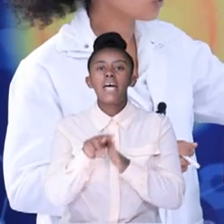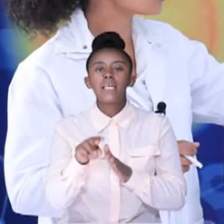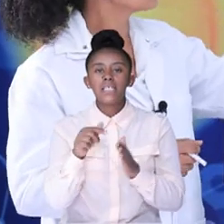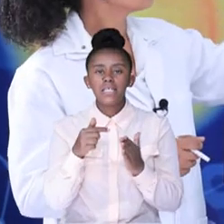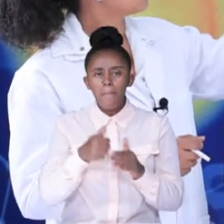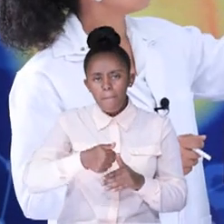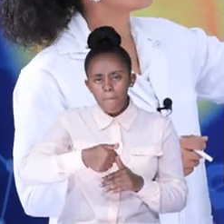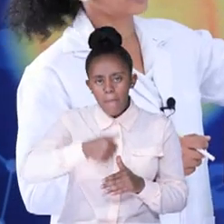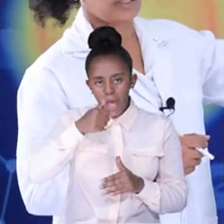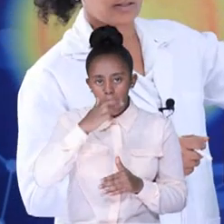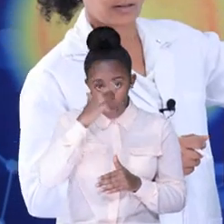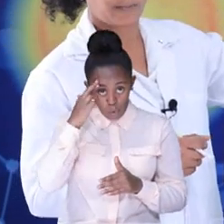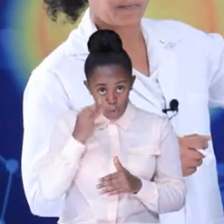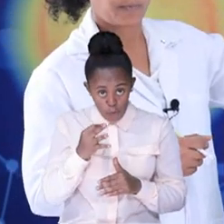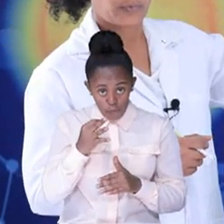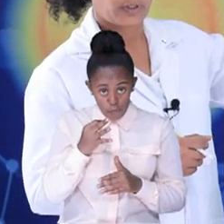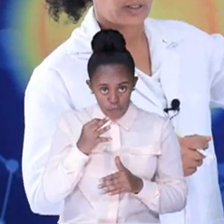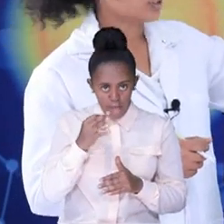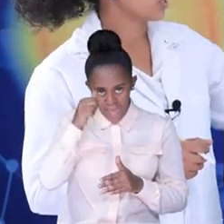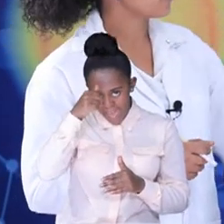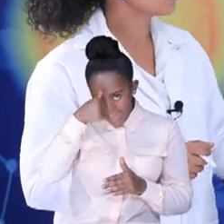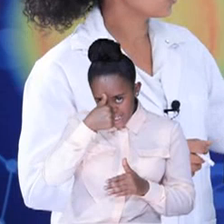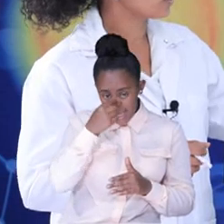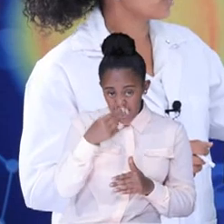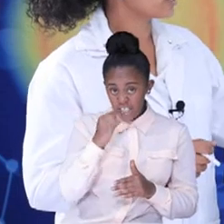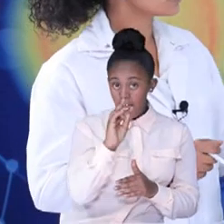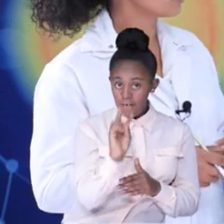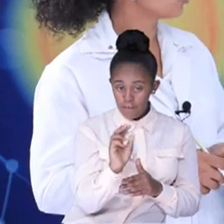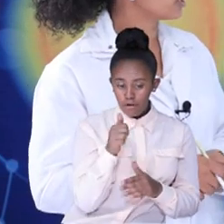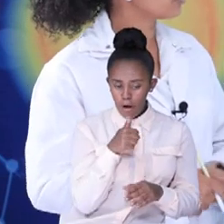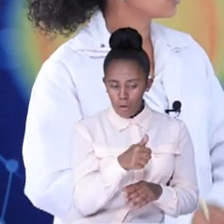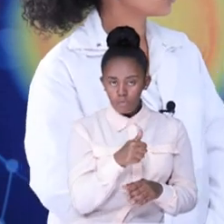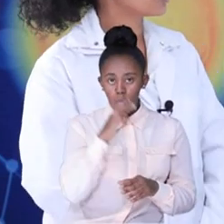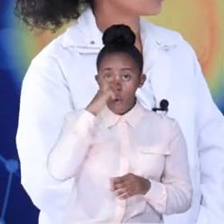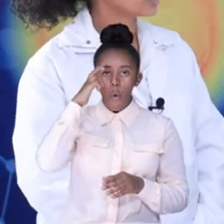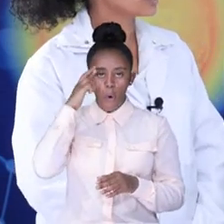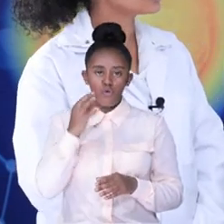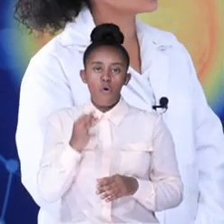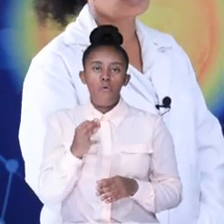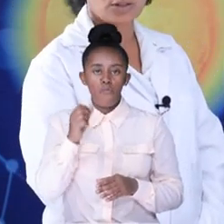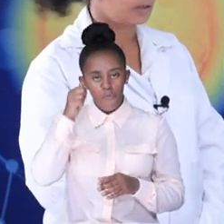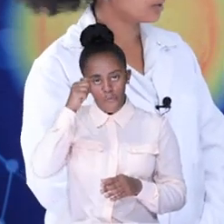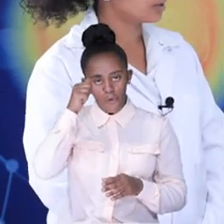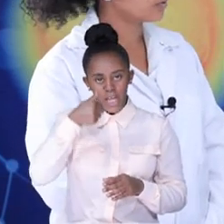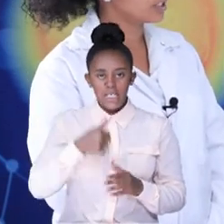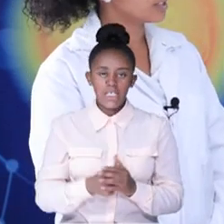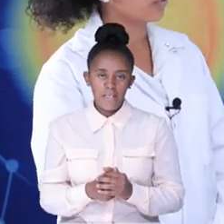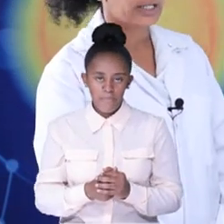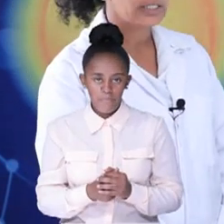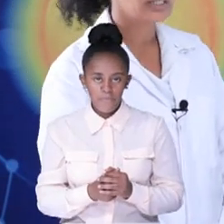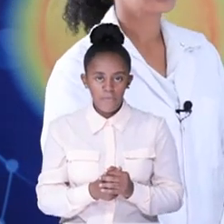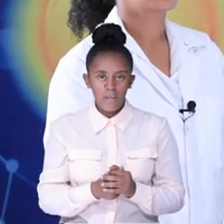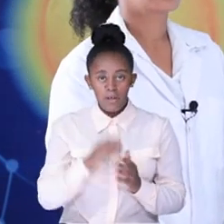main cause of AIDS. HIV, or the virus human immunodeficiency